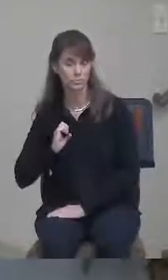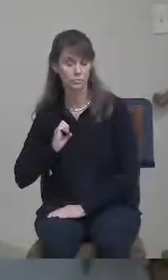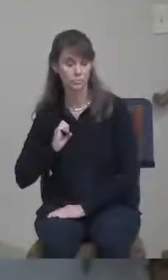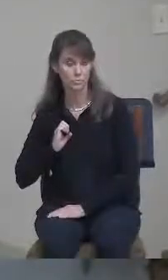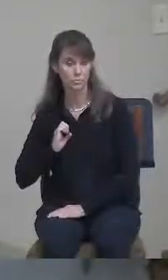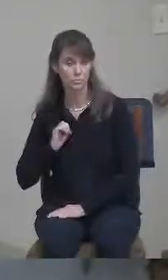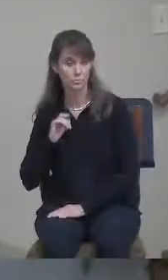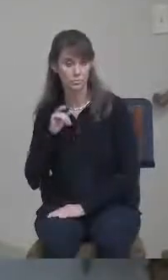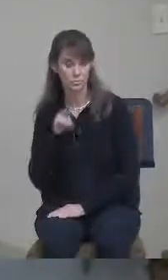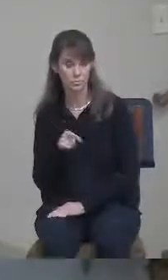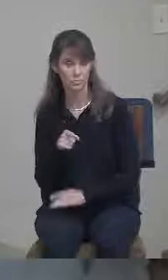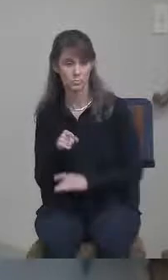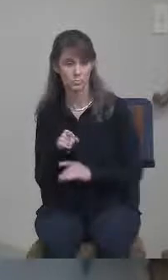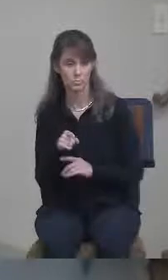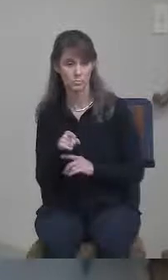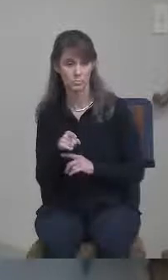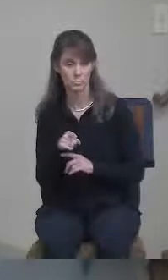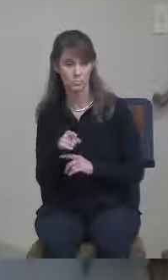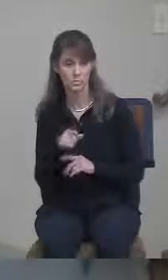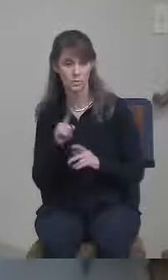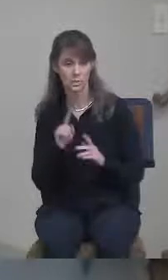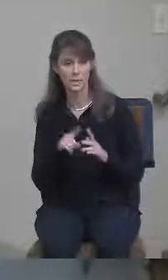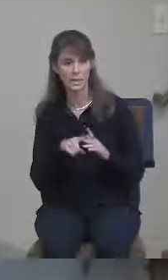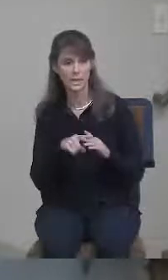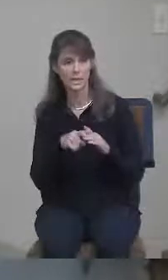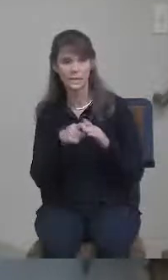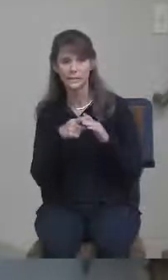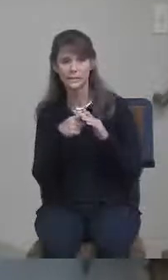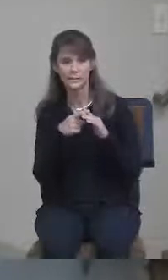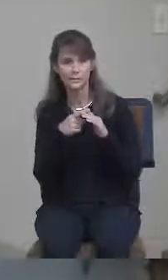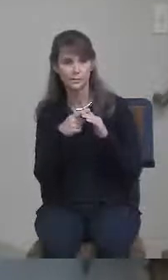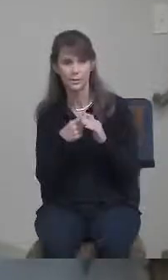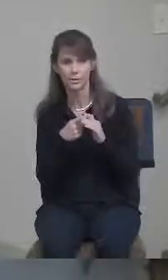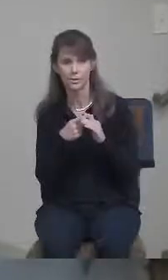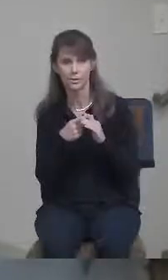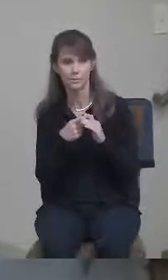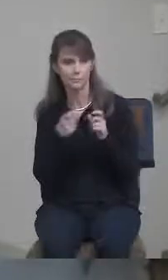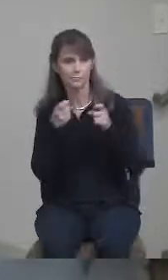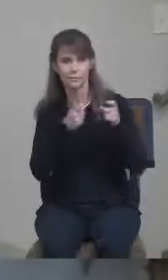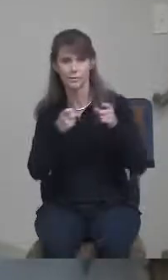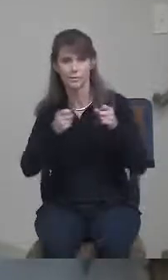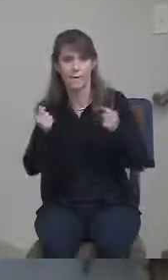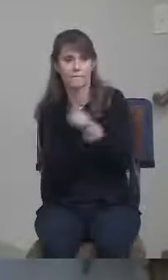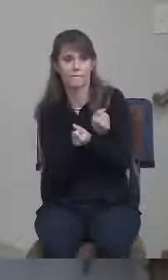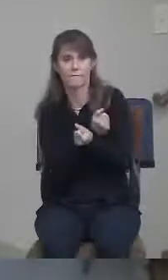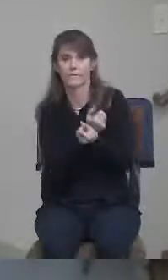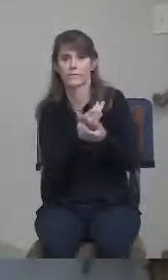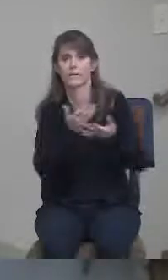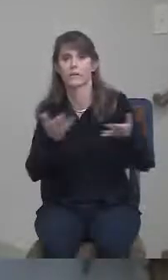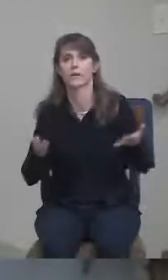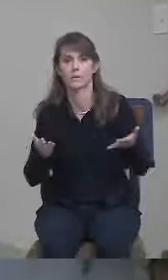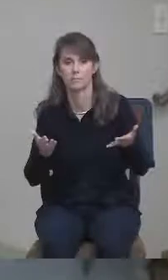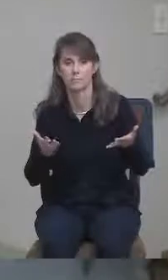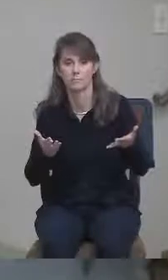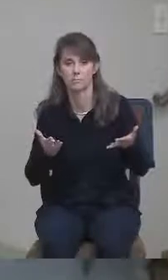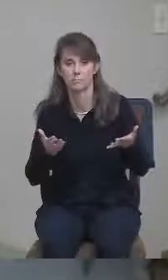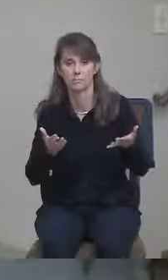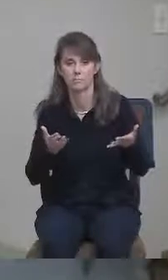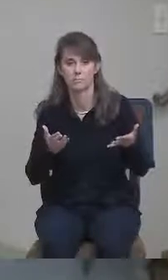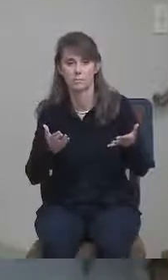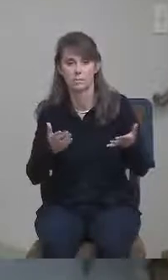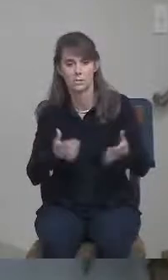after a while, one elder started doing all the presiding over the meetings, and so they came up with a title for